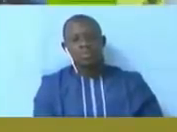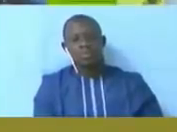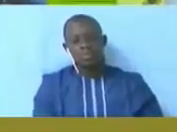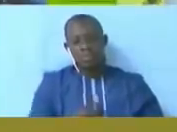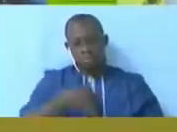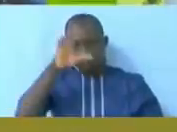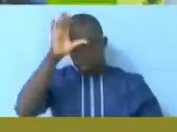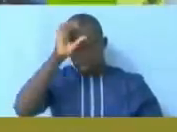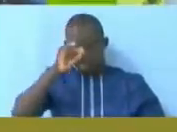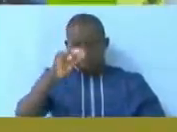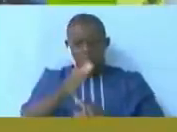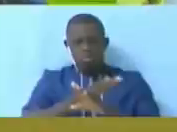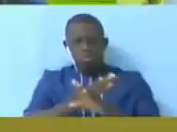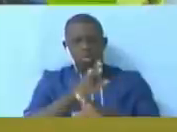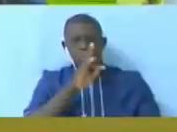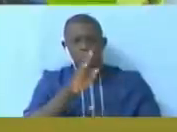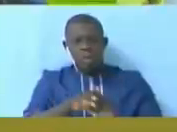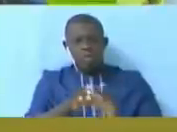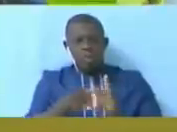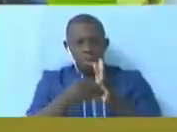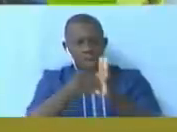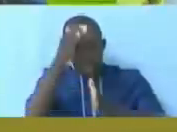chained.